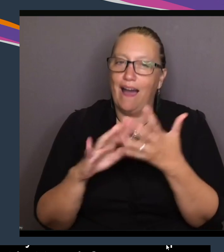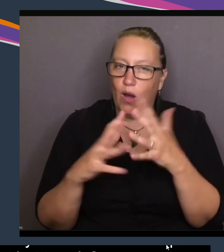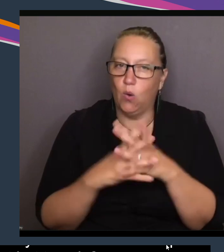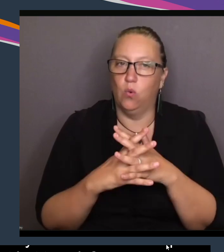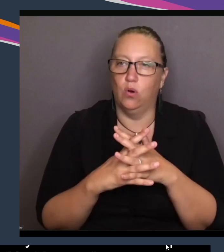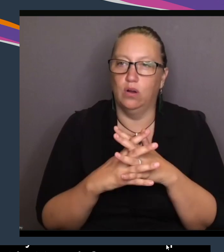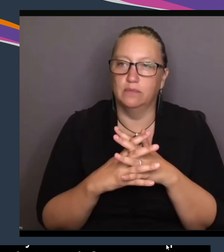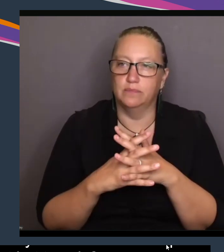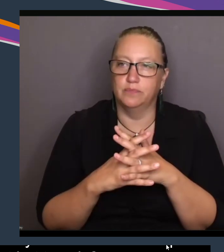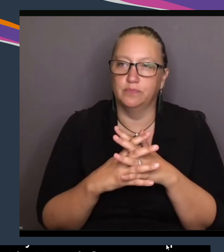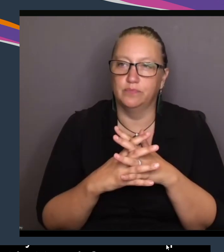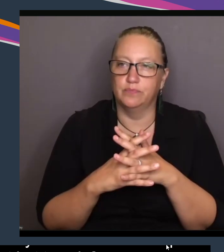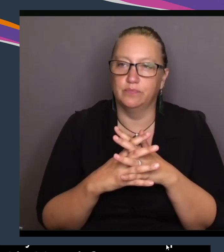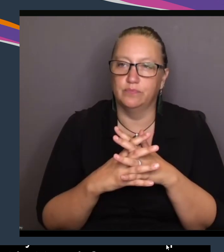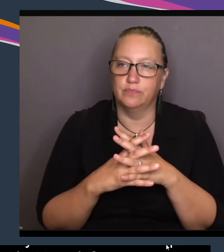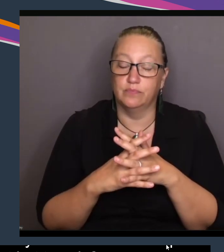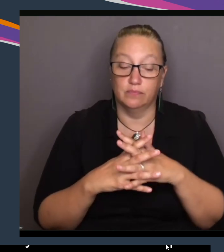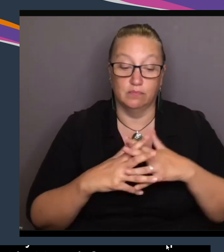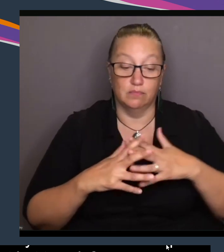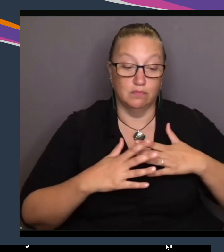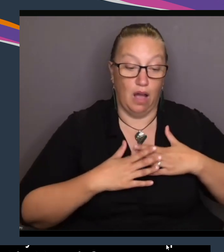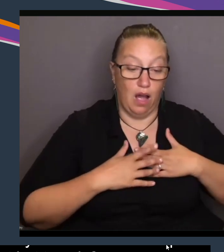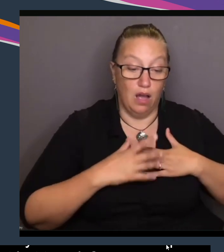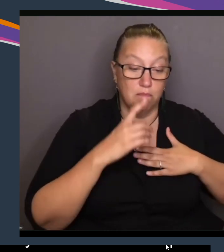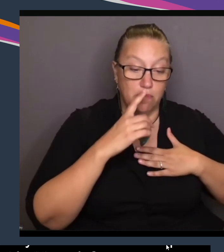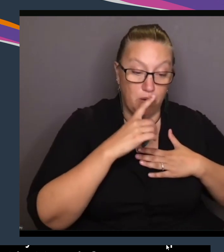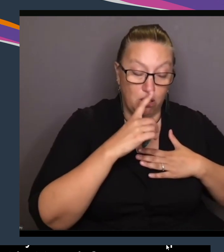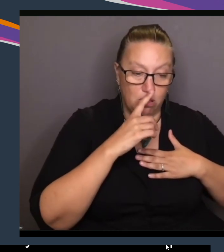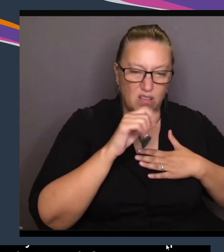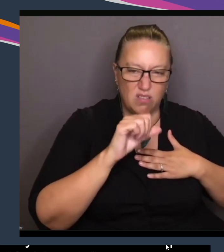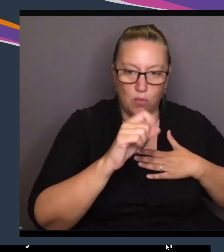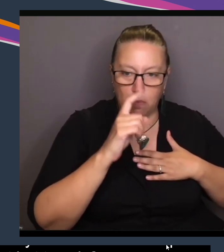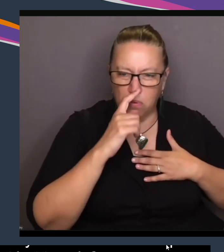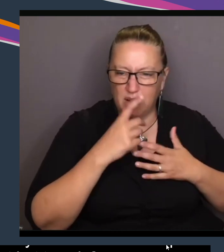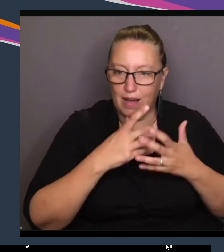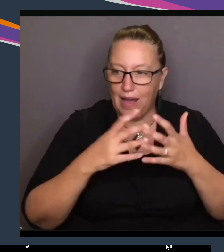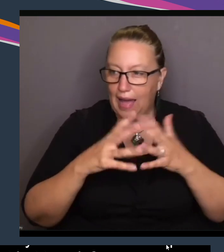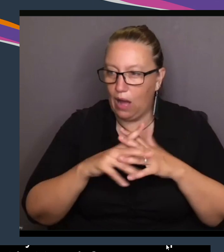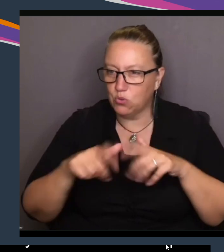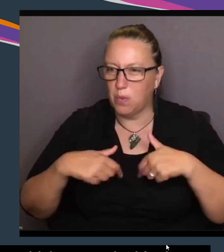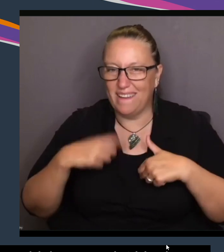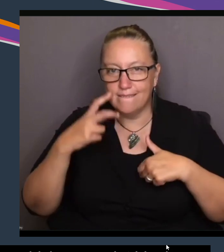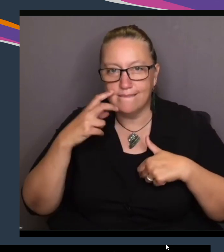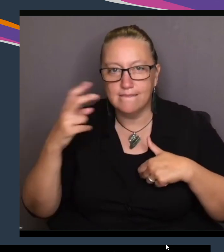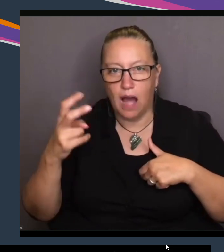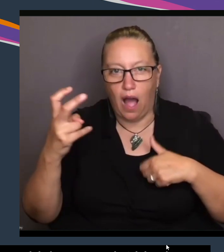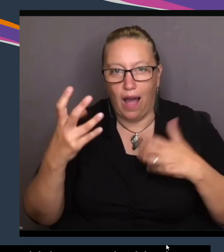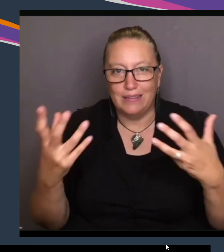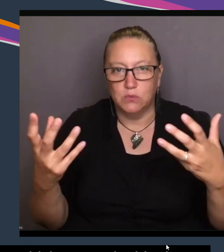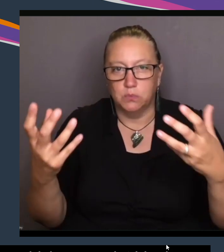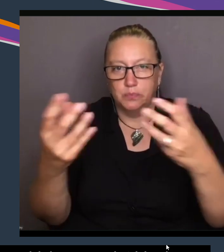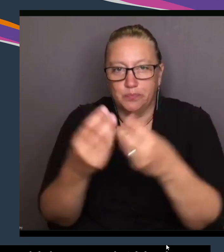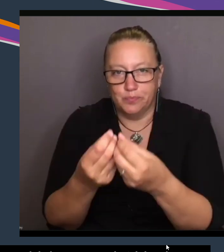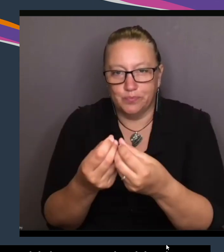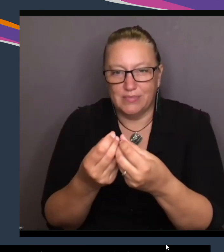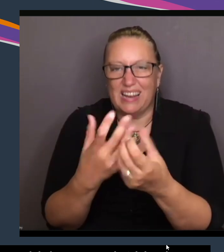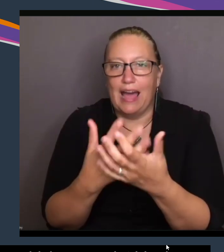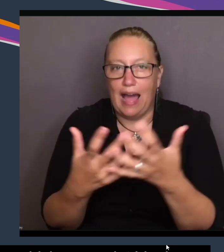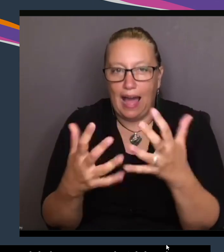people, our people, my people, and what are some of the ways we can get a seat at the table?